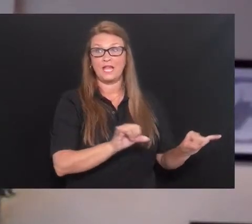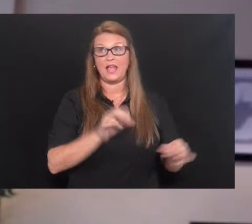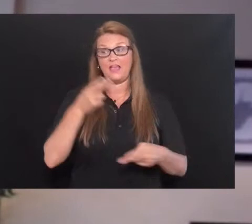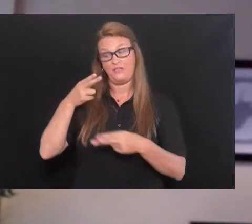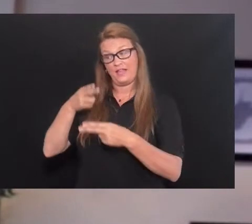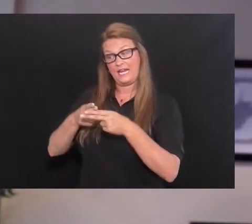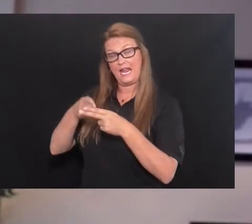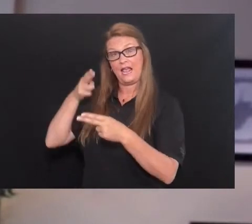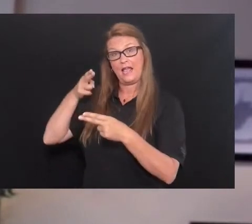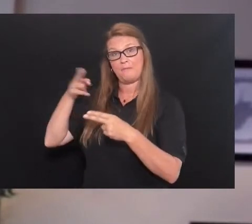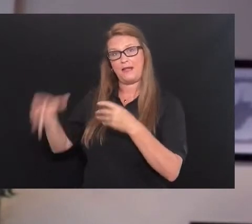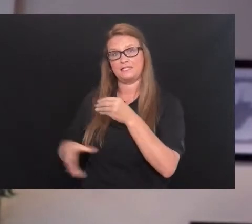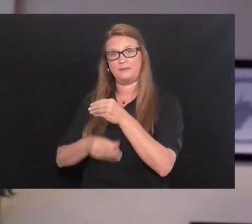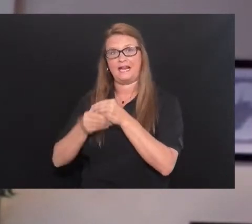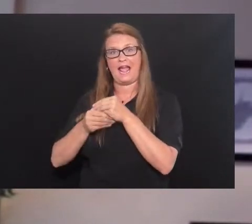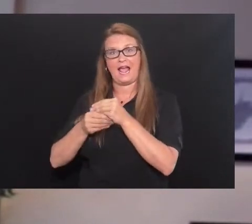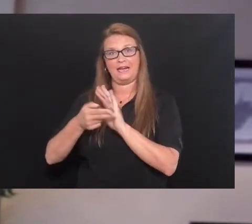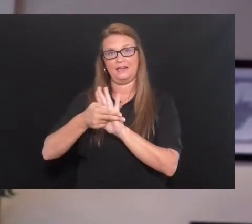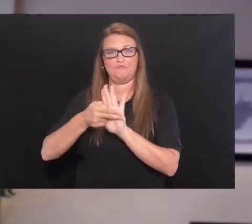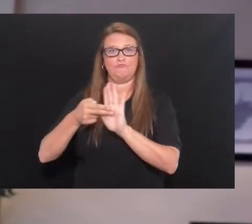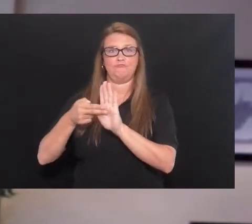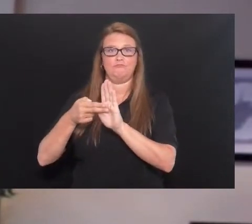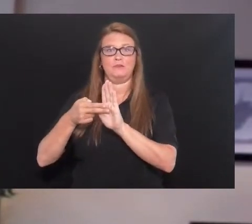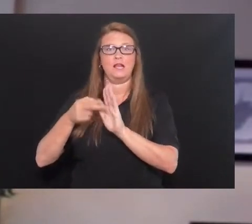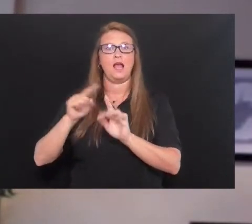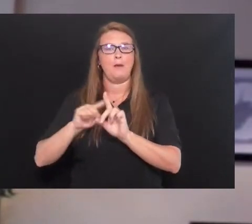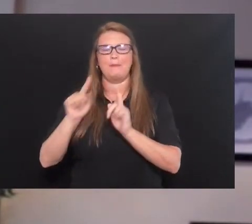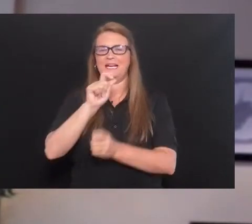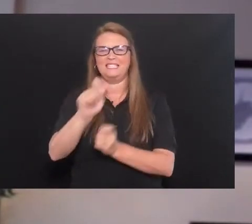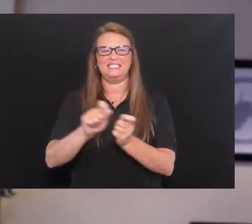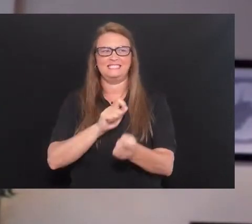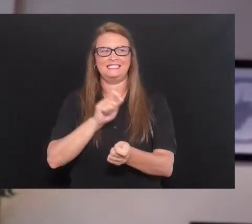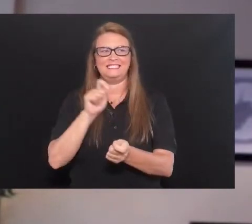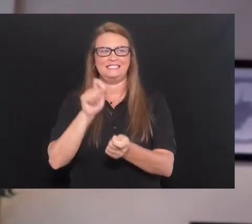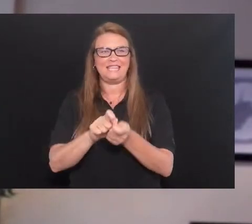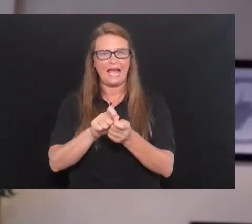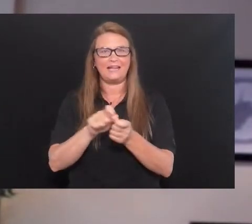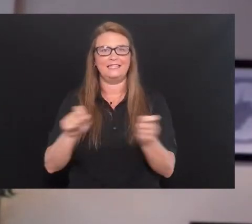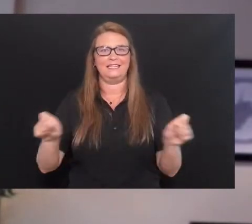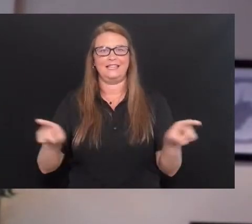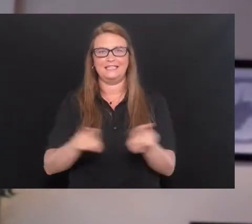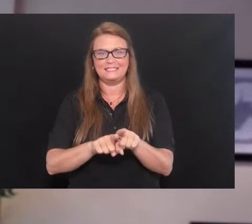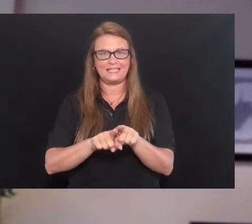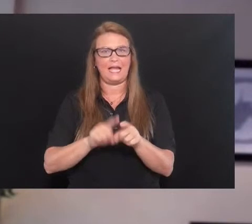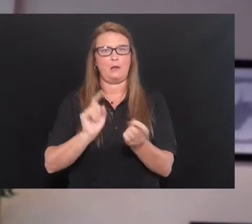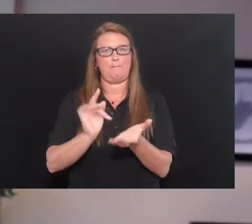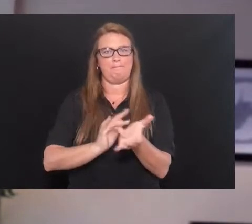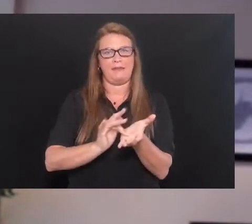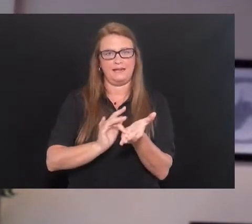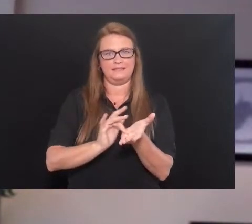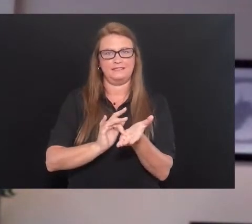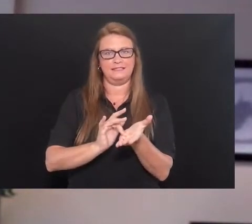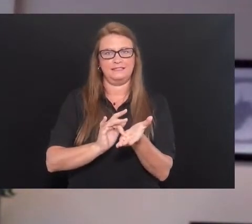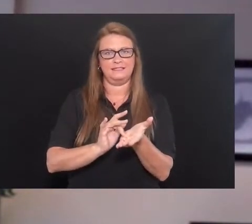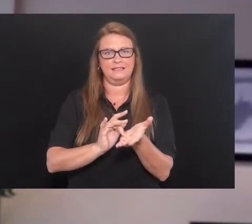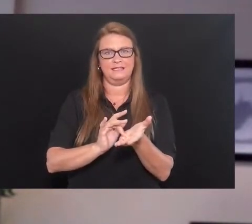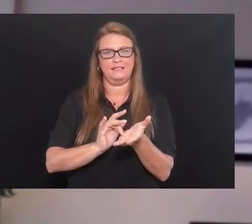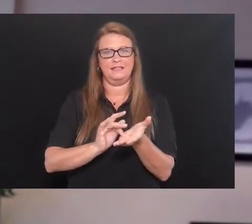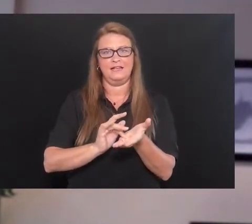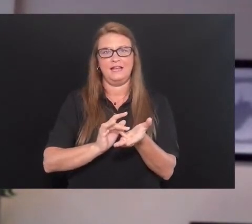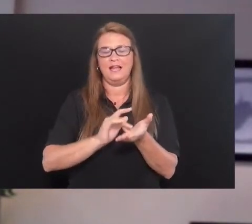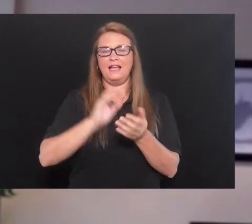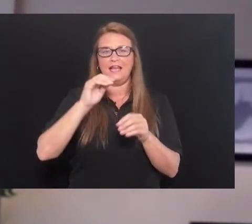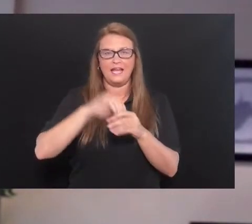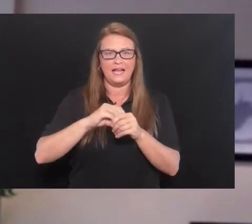has been added, but this is exactly the same vaccine, the same dose, and even some of the same vials that